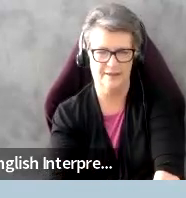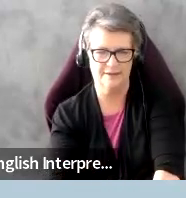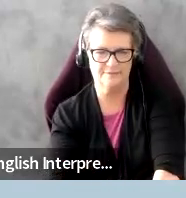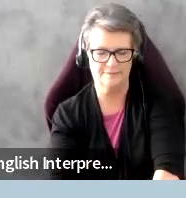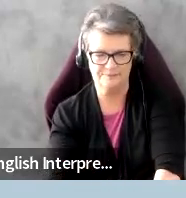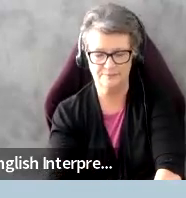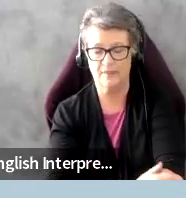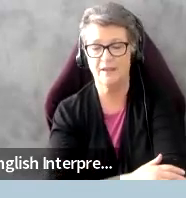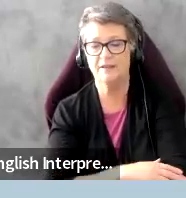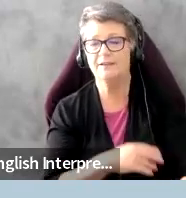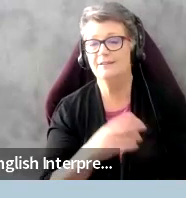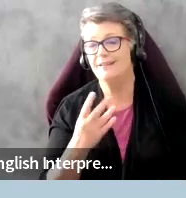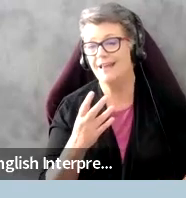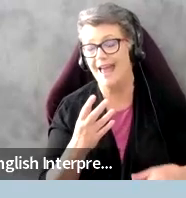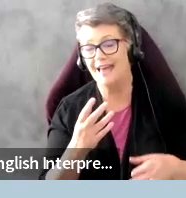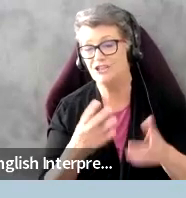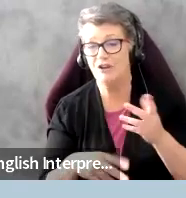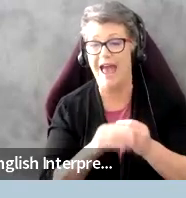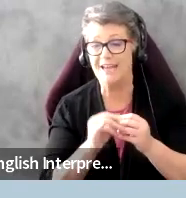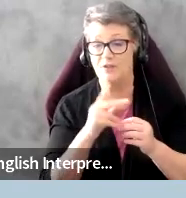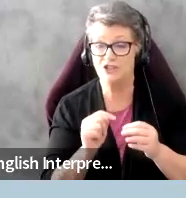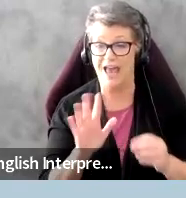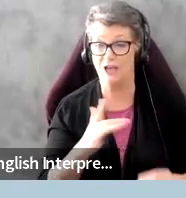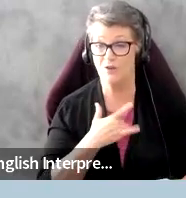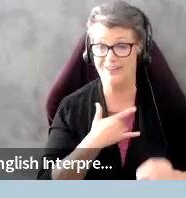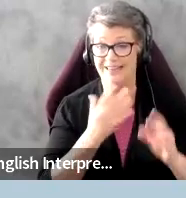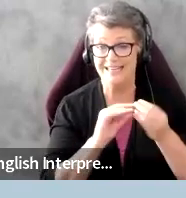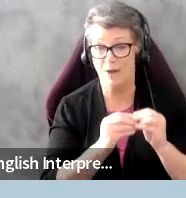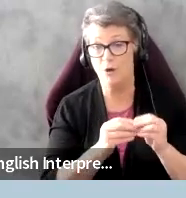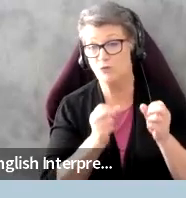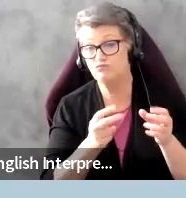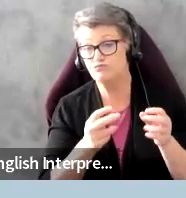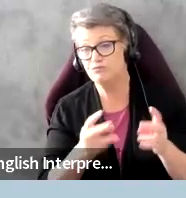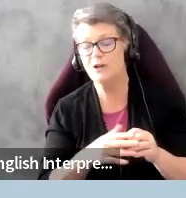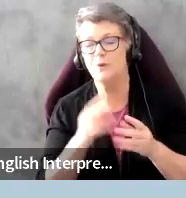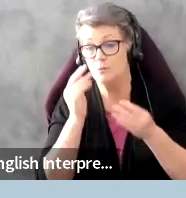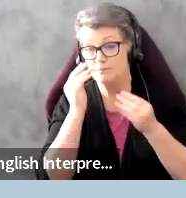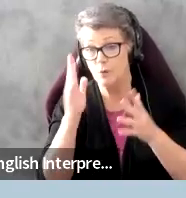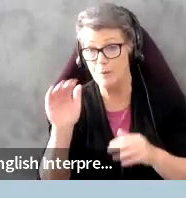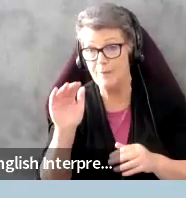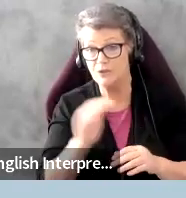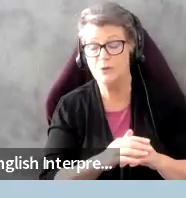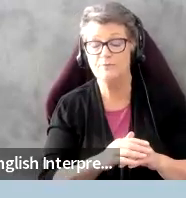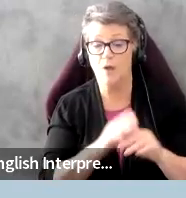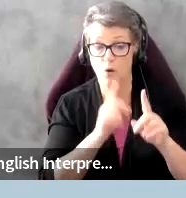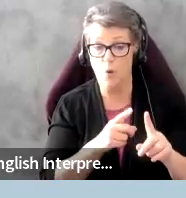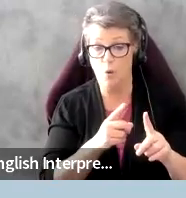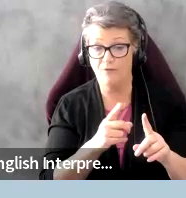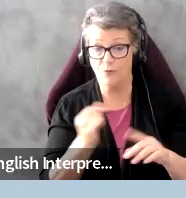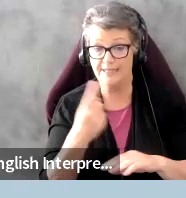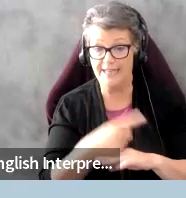And as you're dropping in the chat what you're feeling like, we want to remind everybody that our goal for this